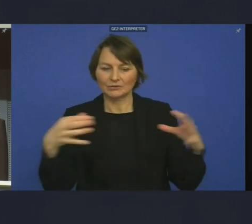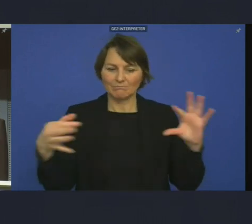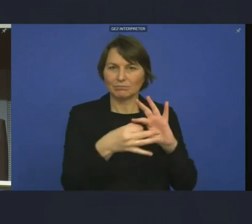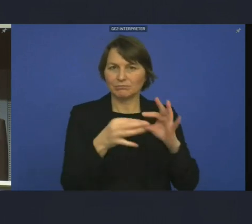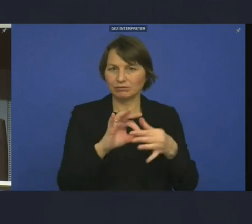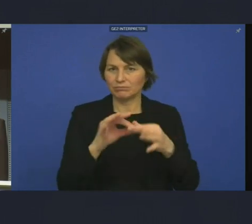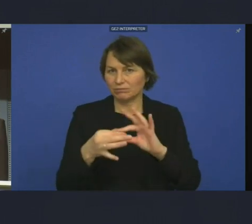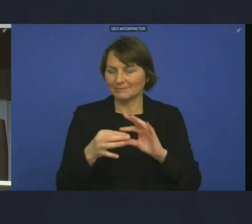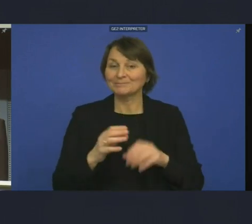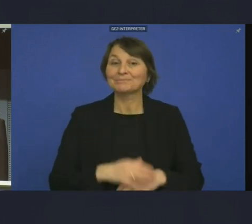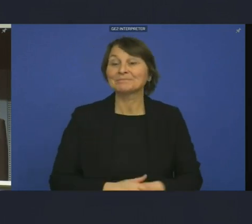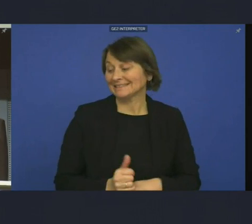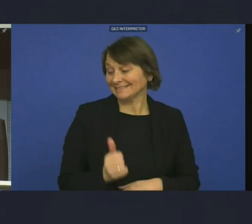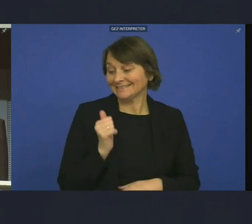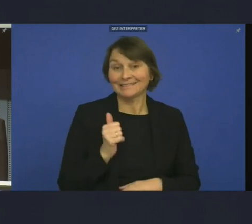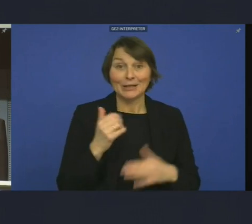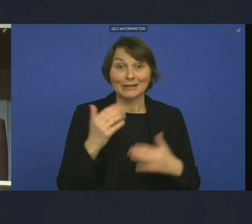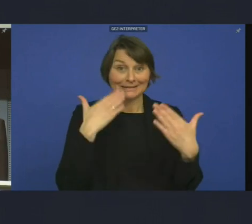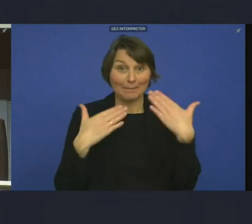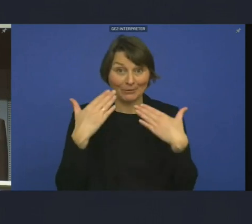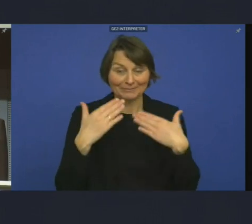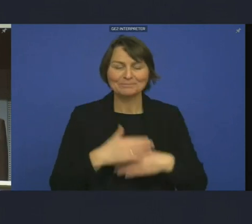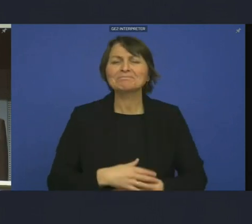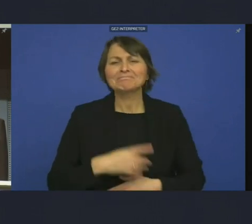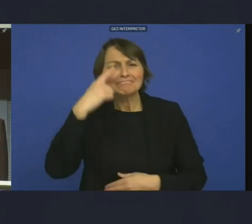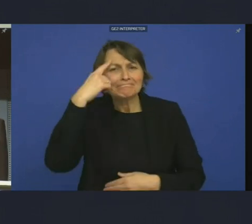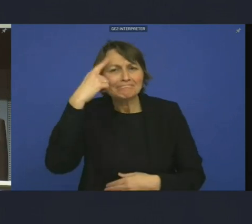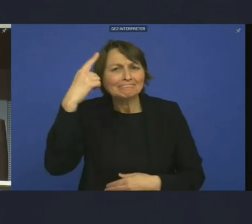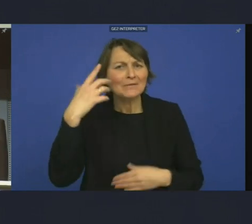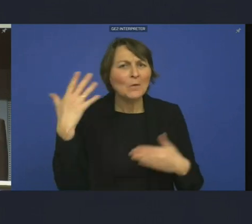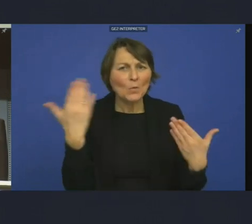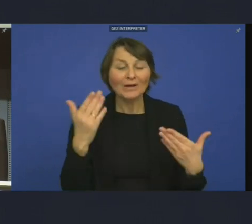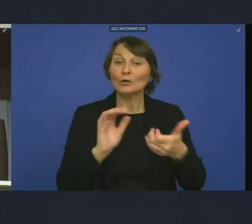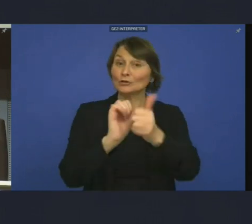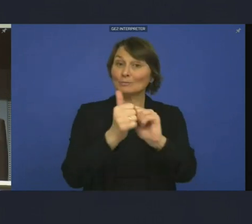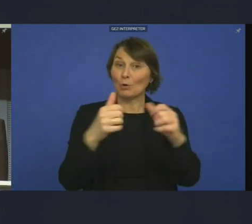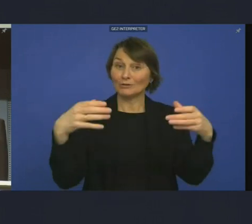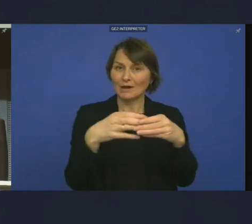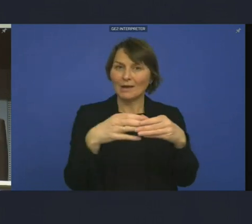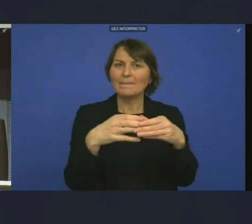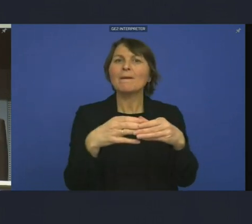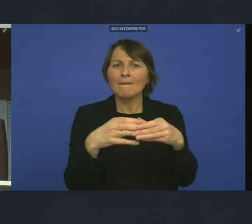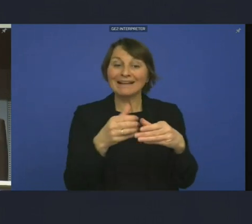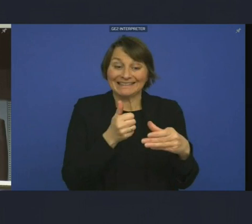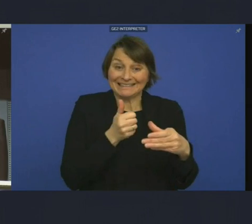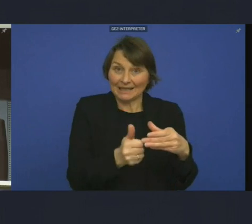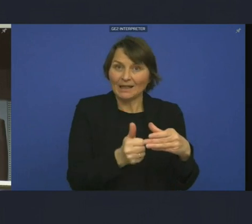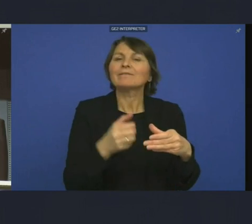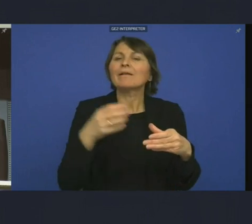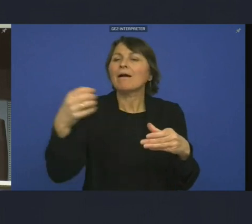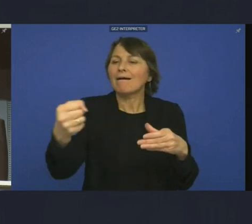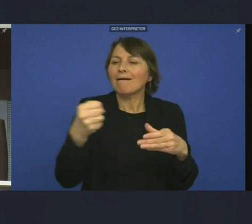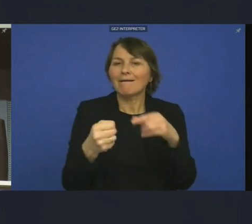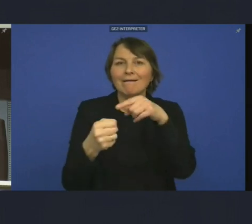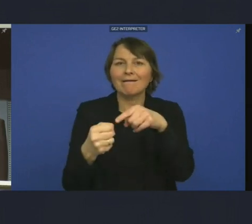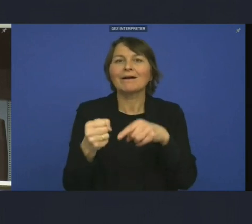idea was to provide opportunity for sport clubs to hire young persons, 16 years old and older, to work for